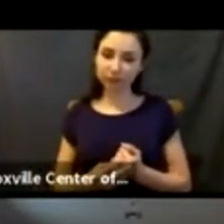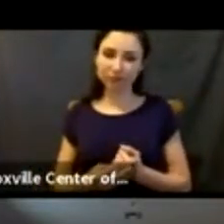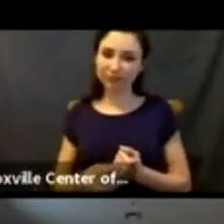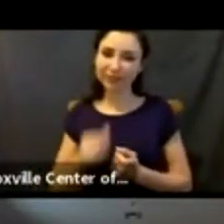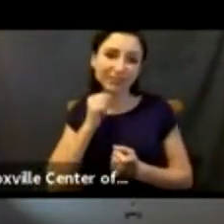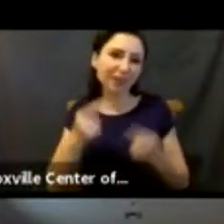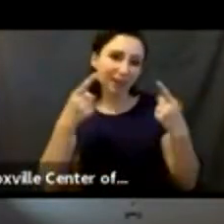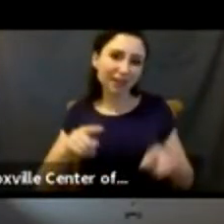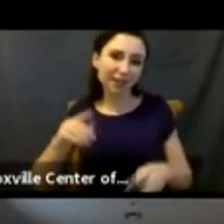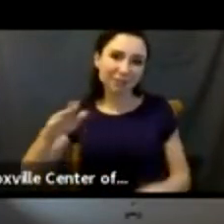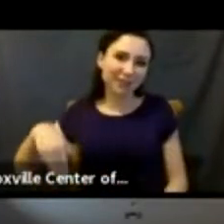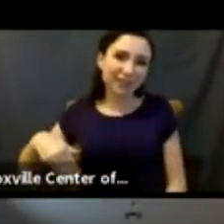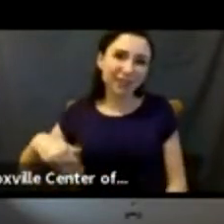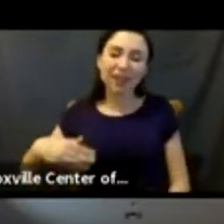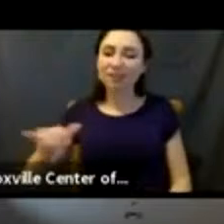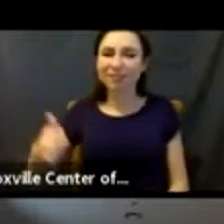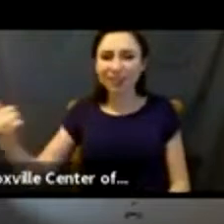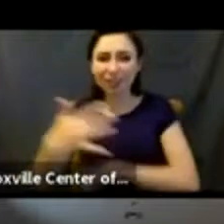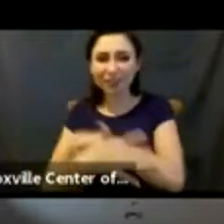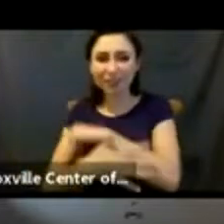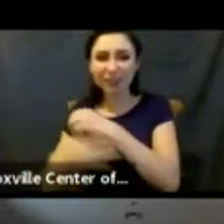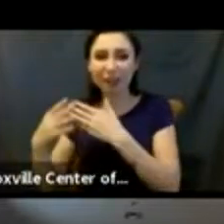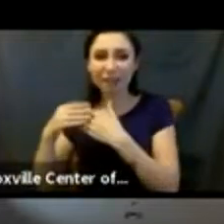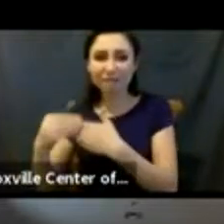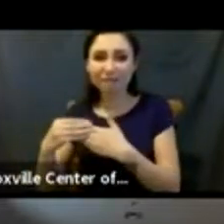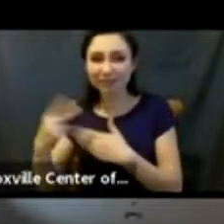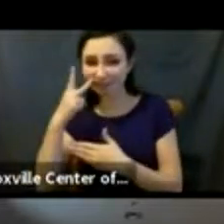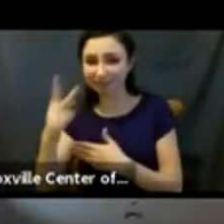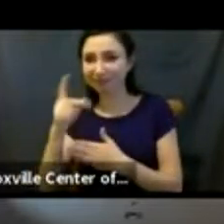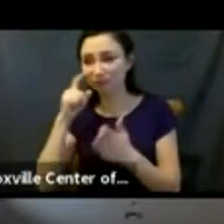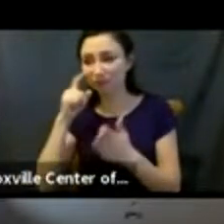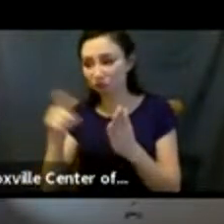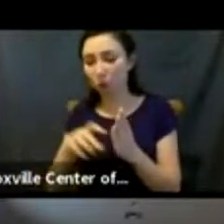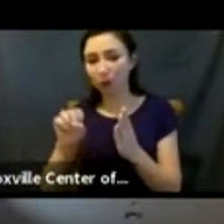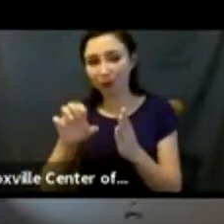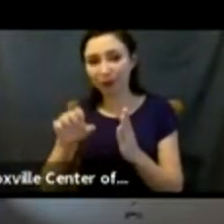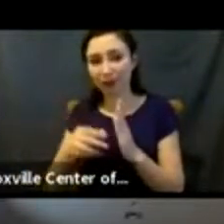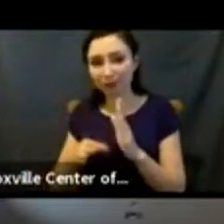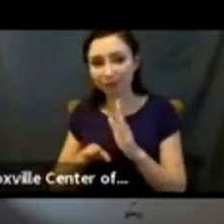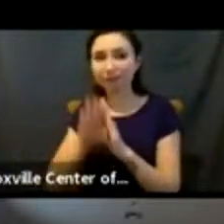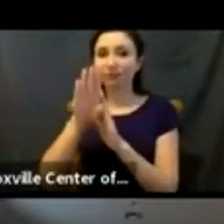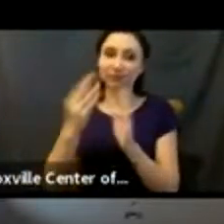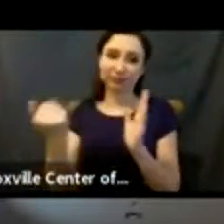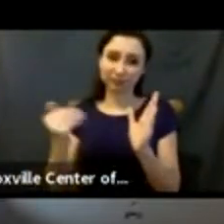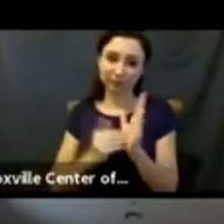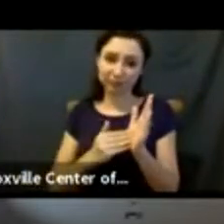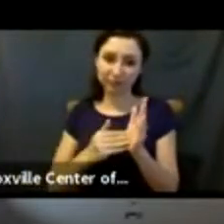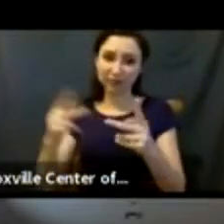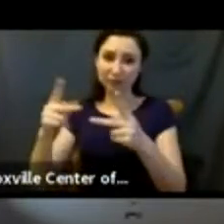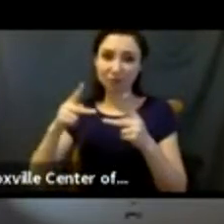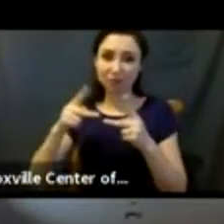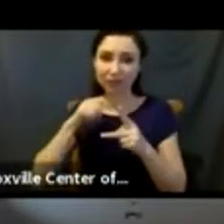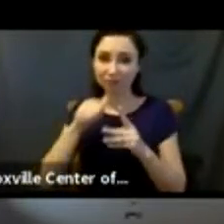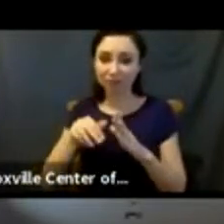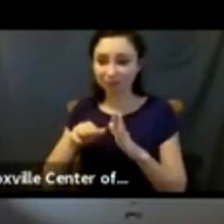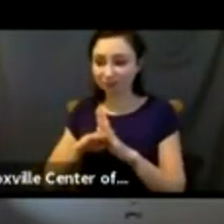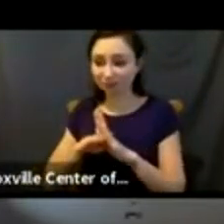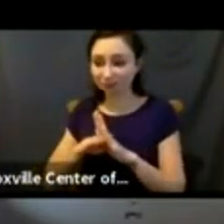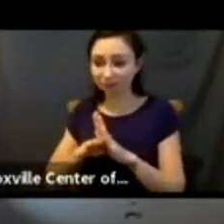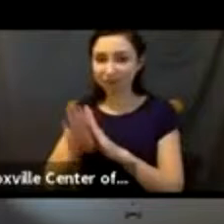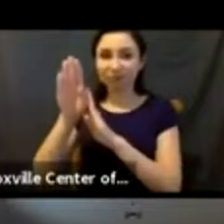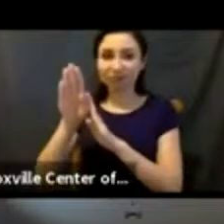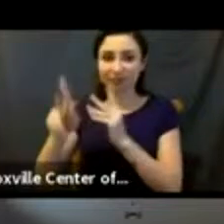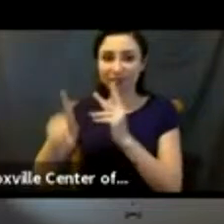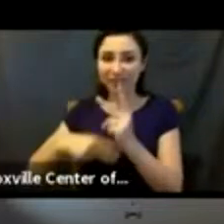even other countries where they've relaxed things, they've seen cases go back up. I mean, the places where cases haven't gone back up, they've kept things in place for